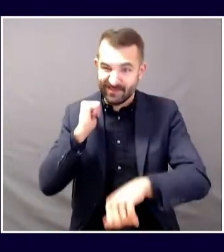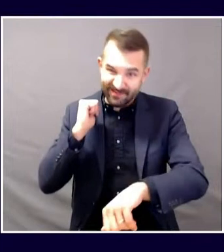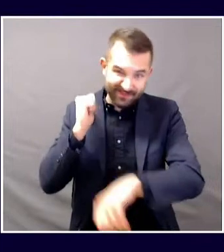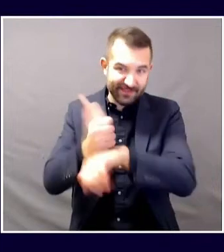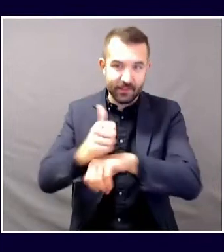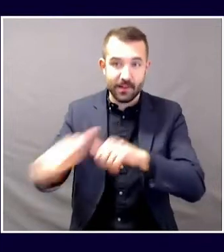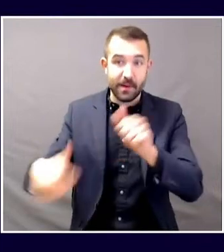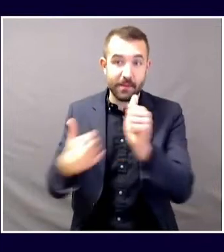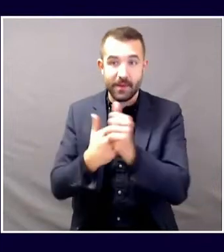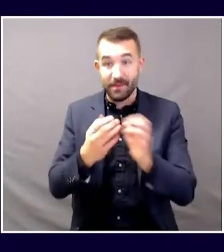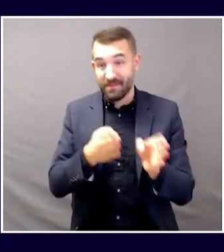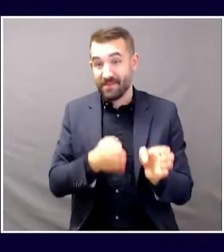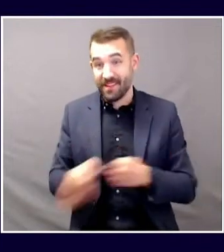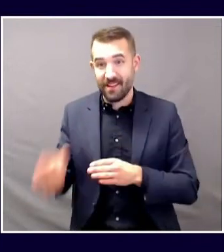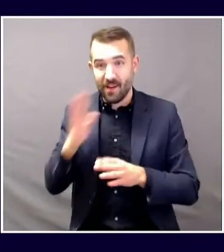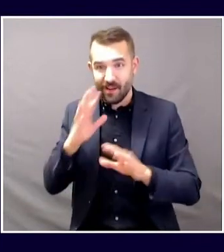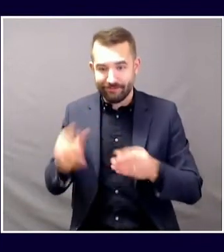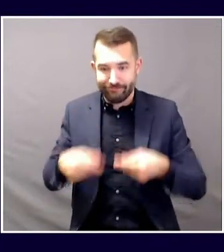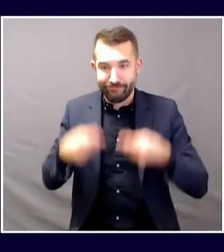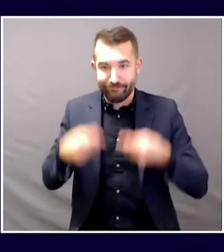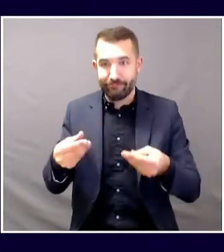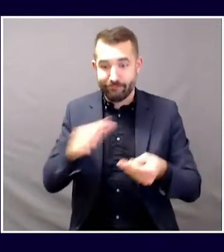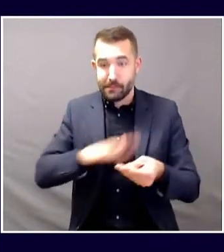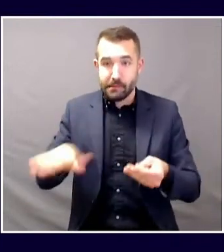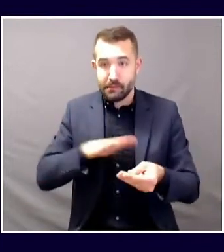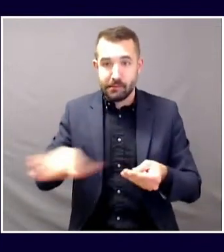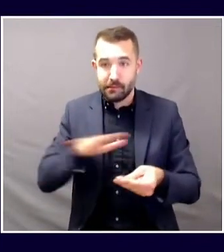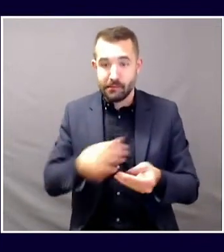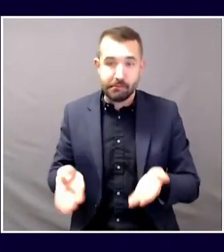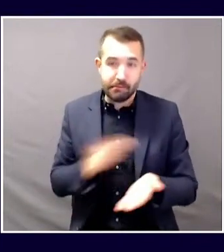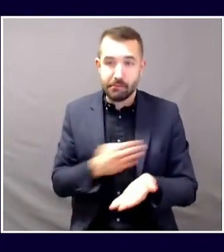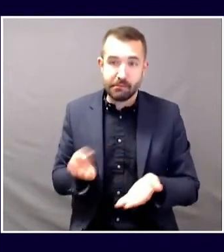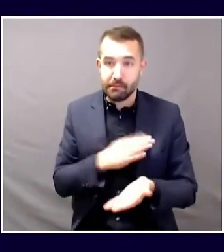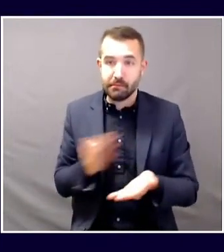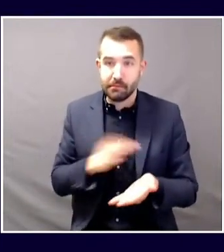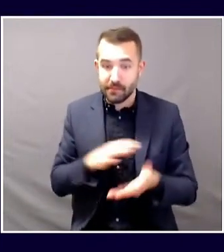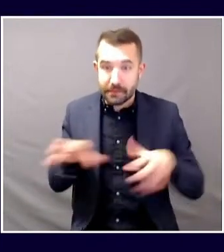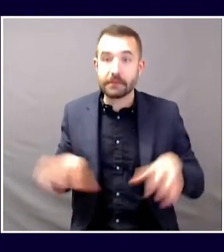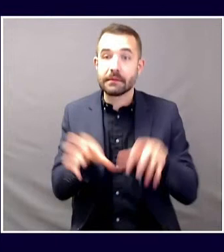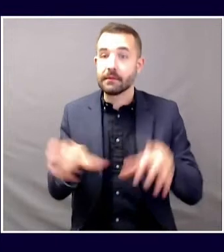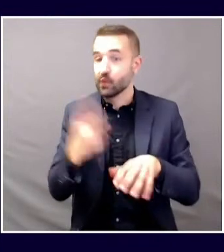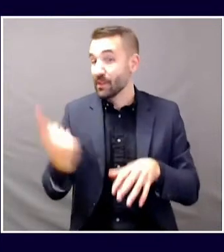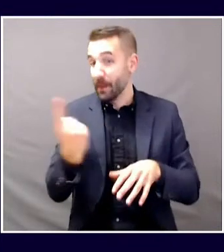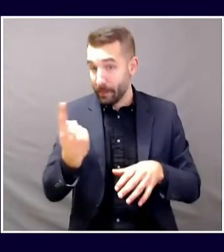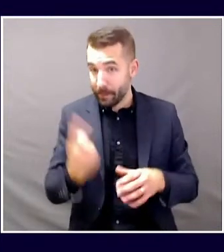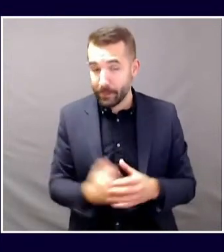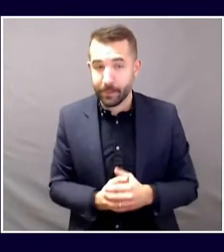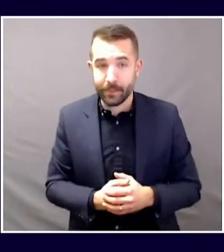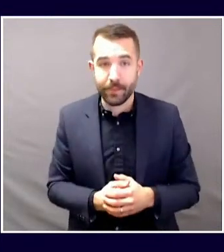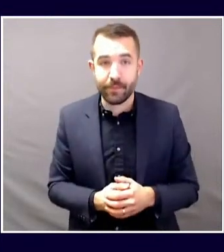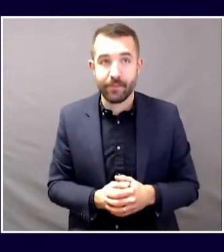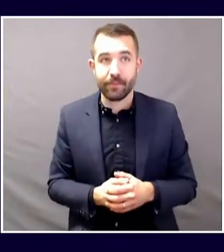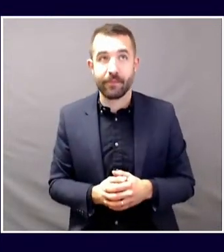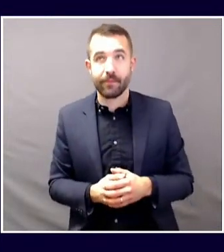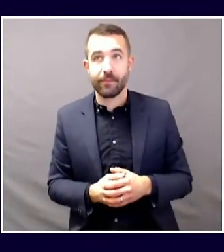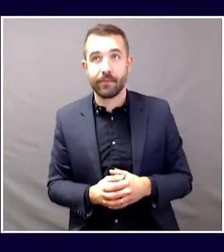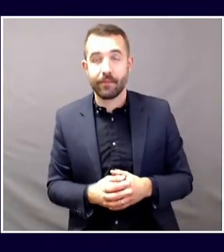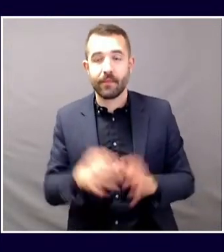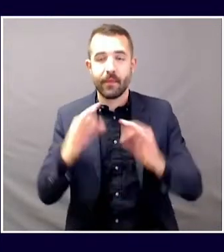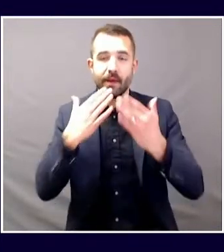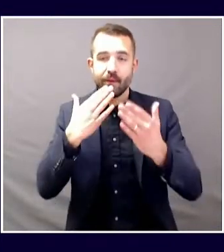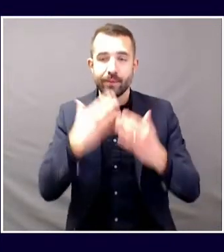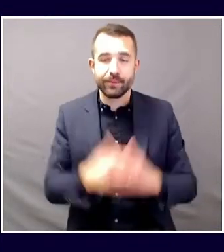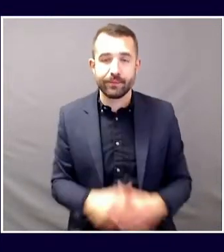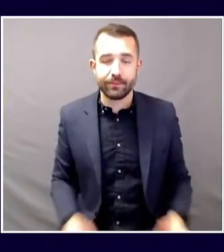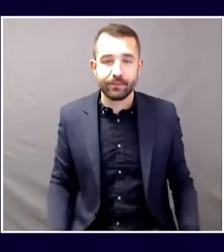those plans, going from the planning process to the activation phase. Okay, thank you. I'm going to turn things